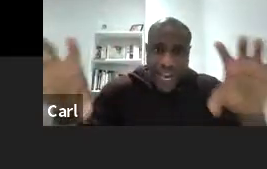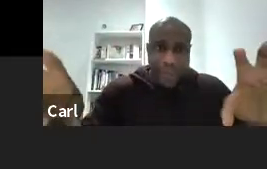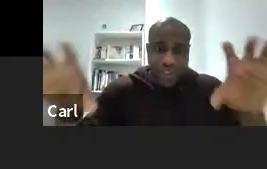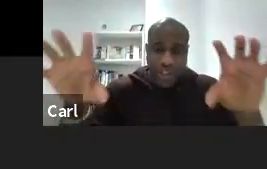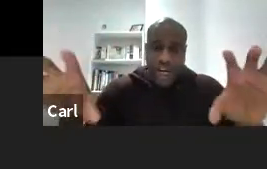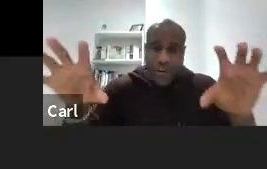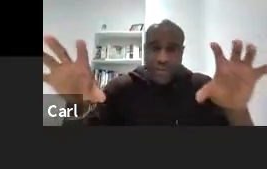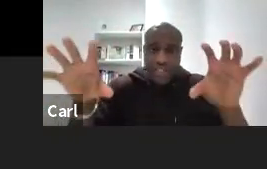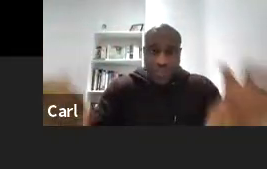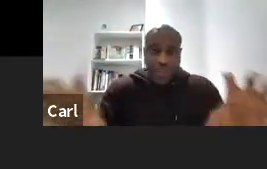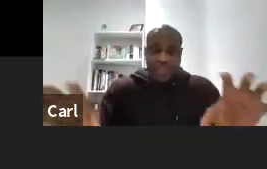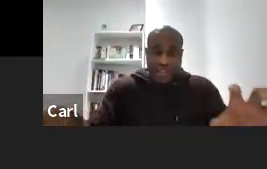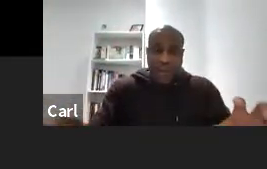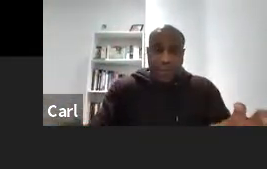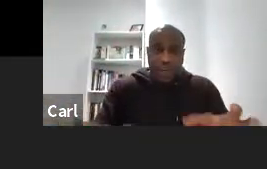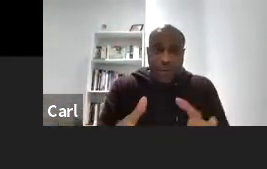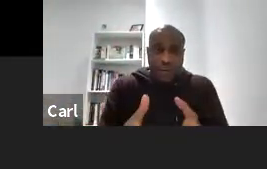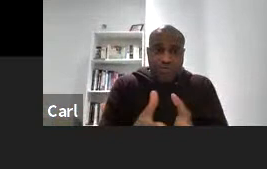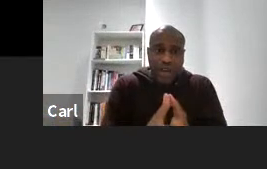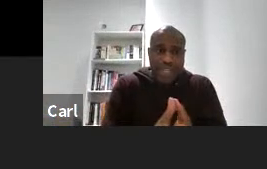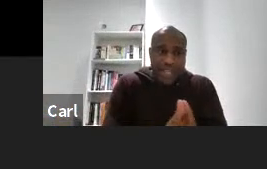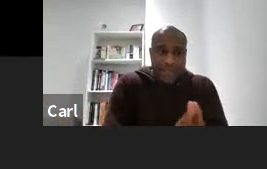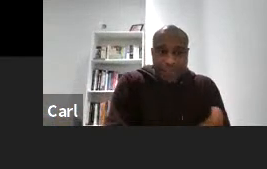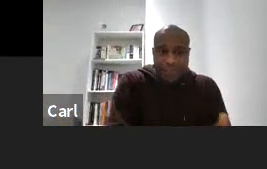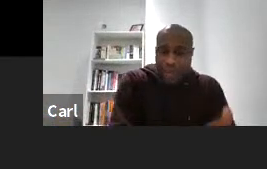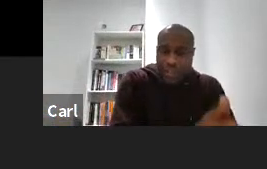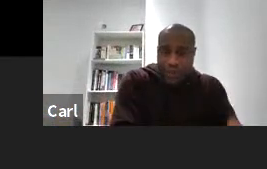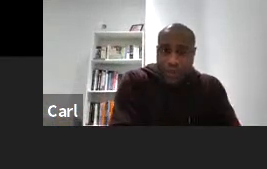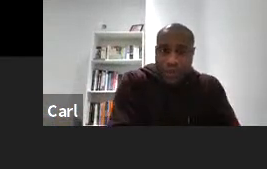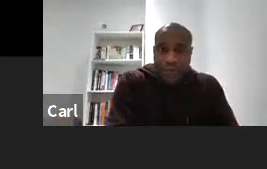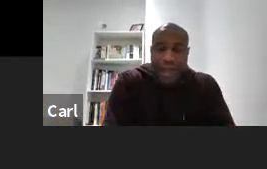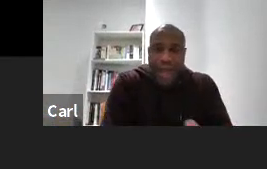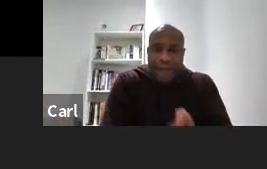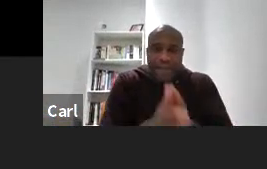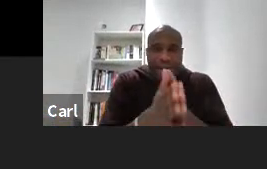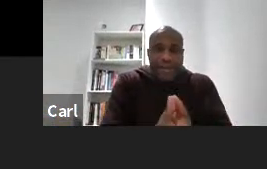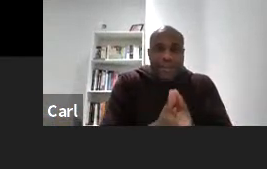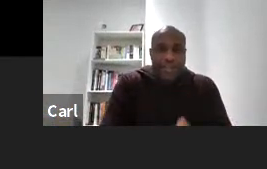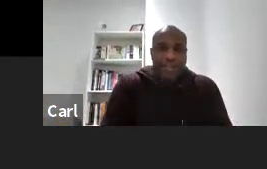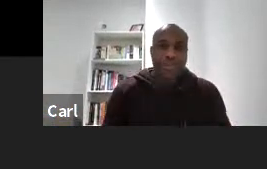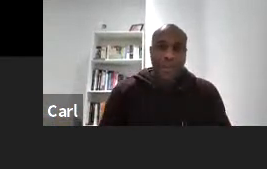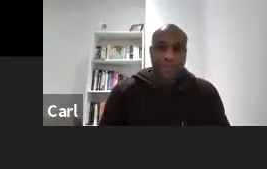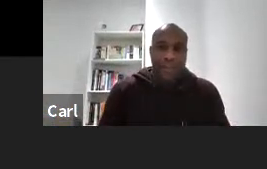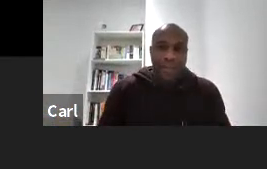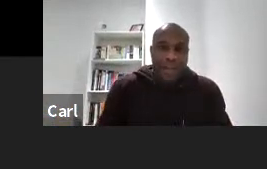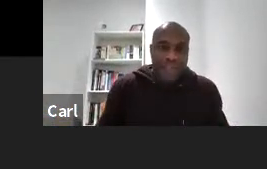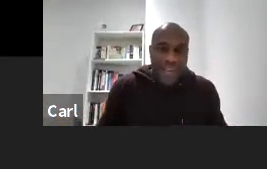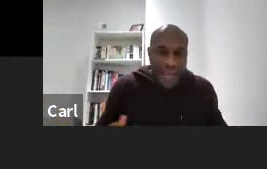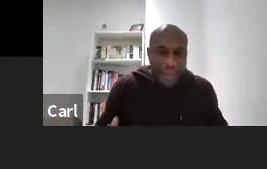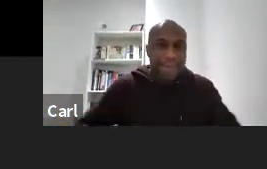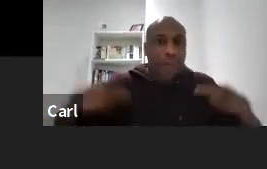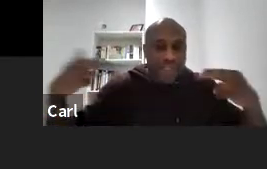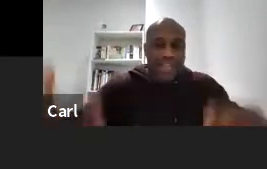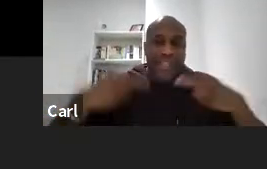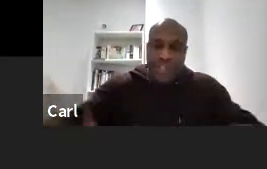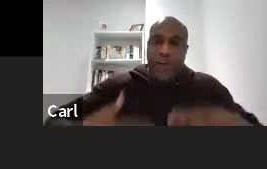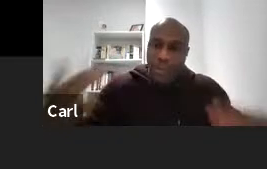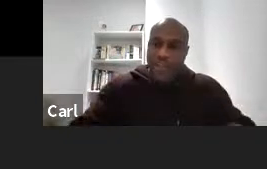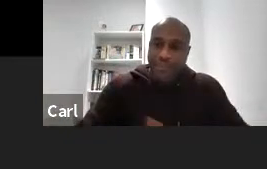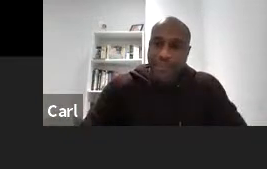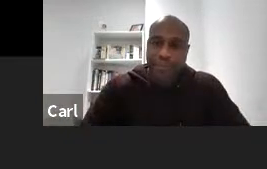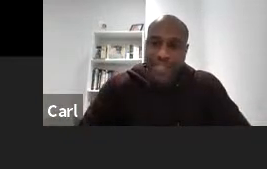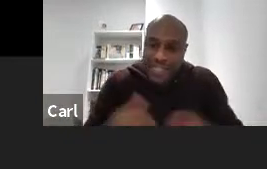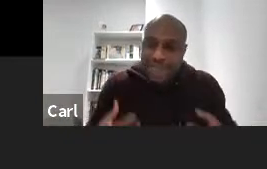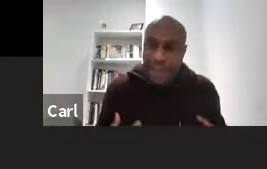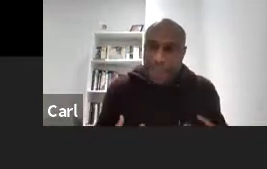you are able to show something to someone who already has the problem you're trying to solve and values your solution, they get bought into your